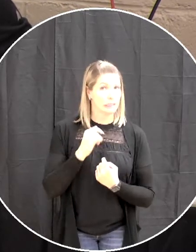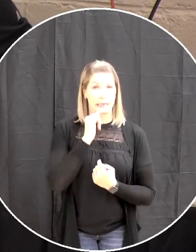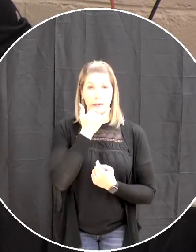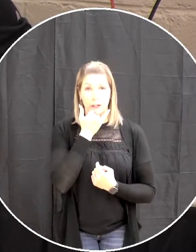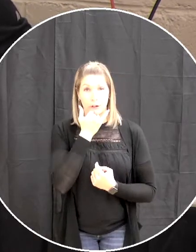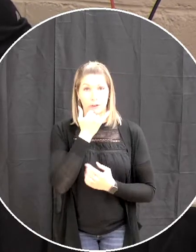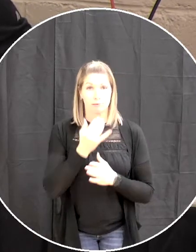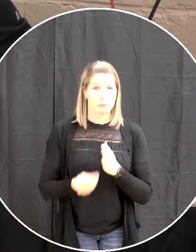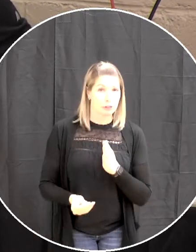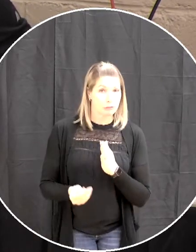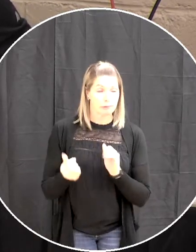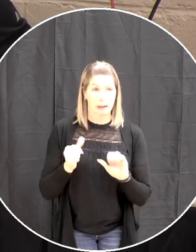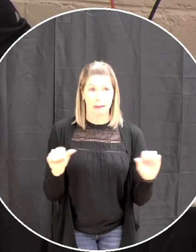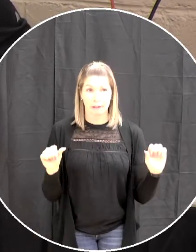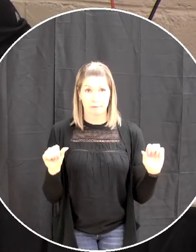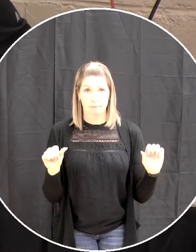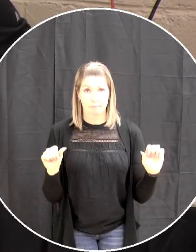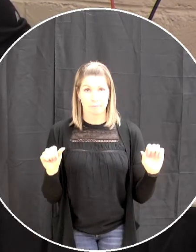omissions that anyone has seen?